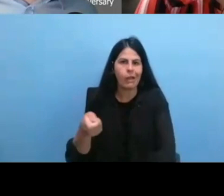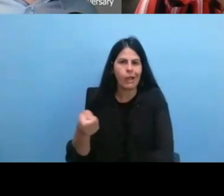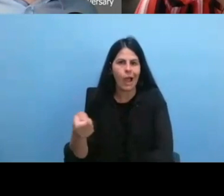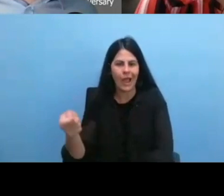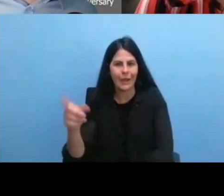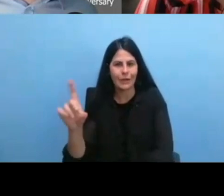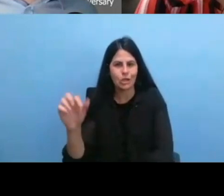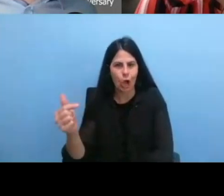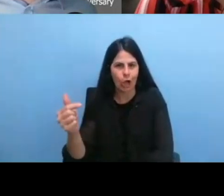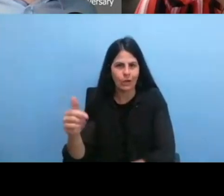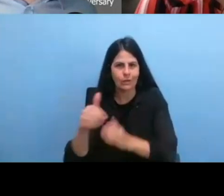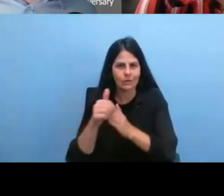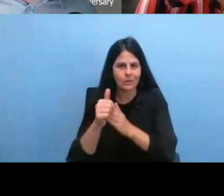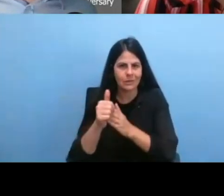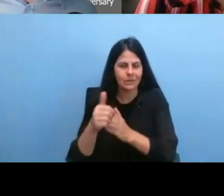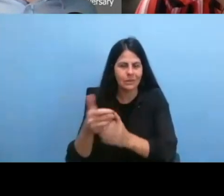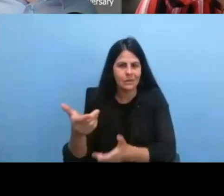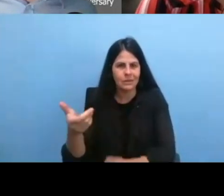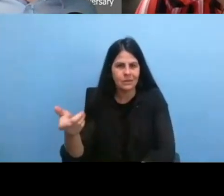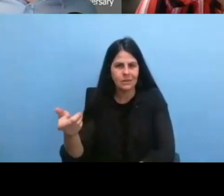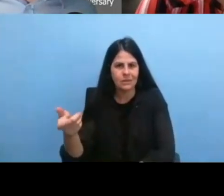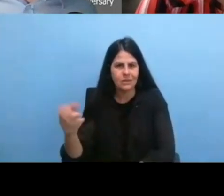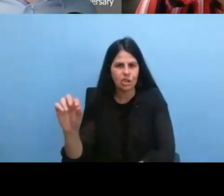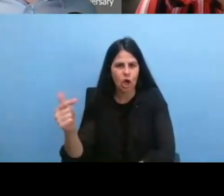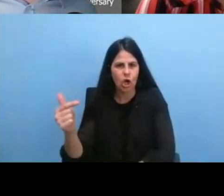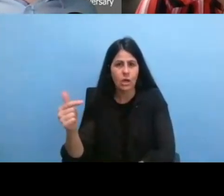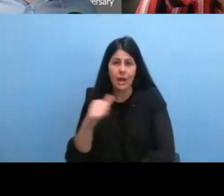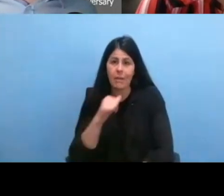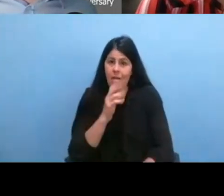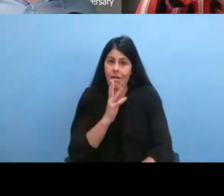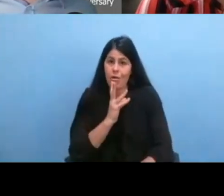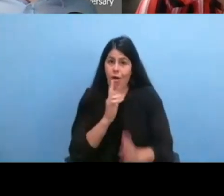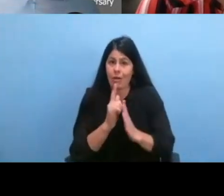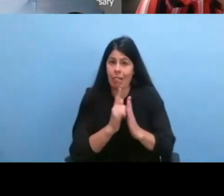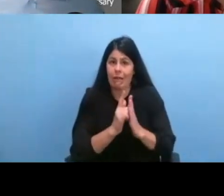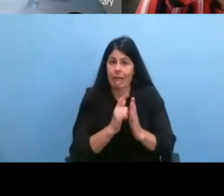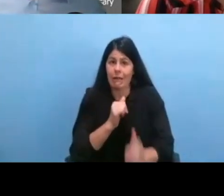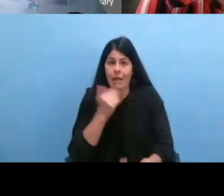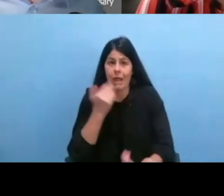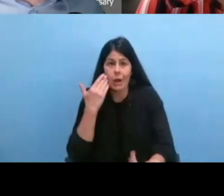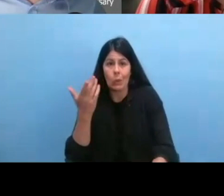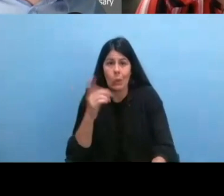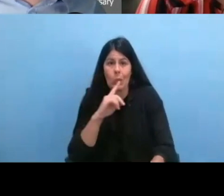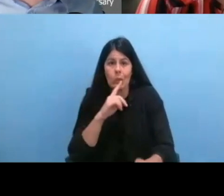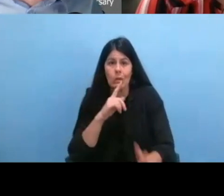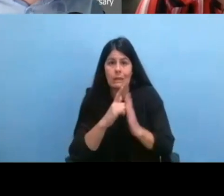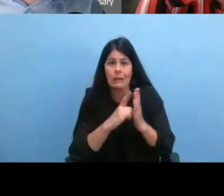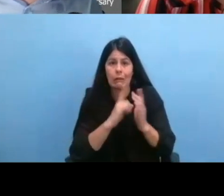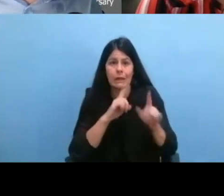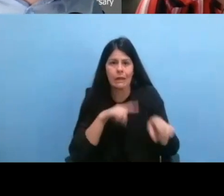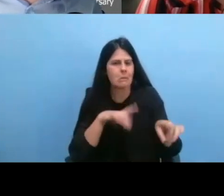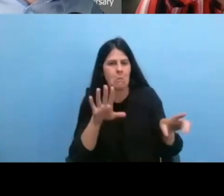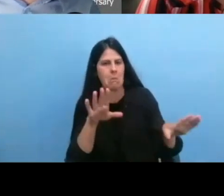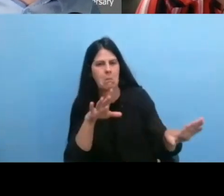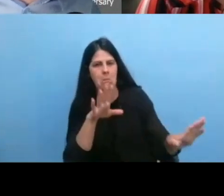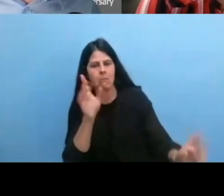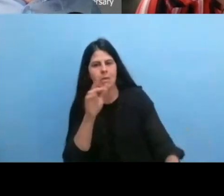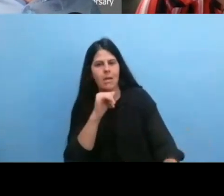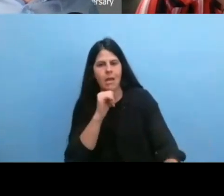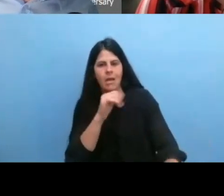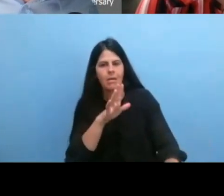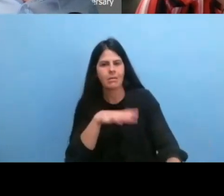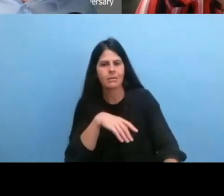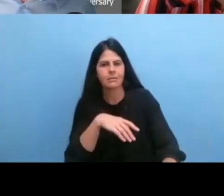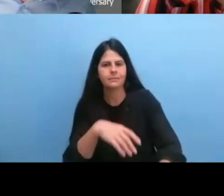So I don't know. I'm not speaking legally, so I actually don't know the legal answer to that. Yeah, no, I'm sorry. I'm not asking you to give legal advice.